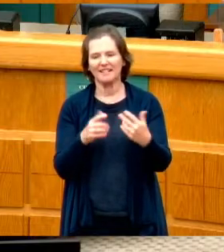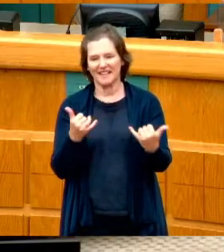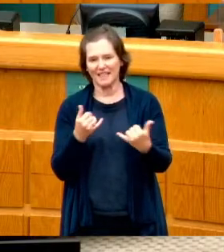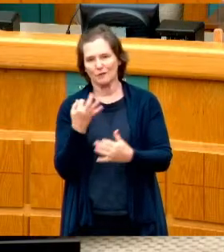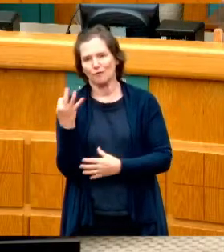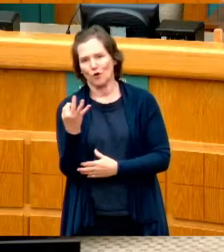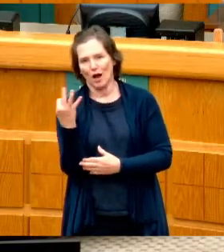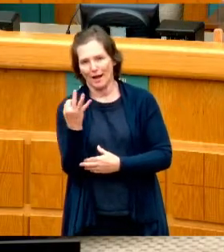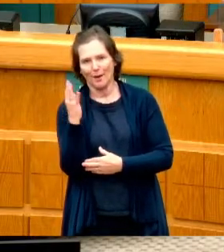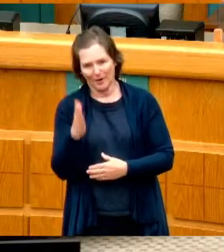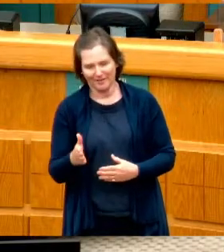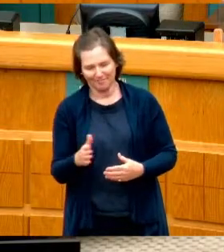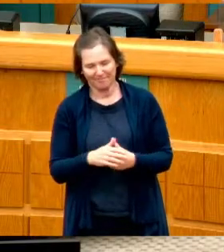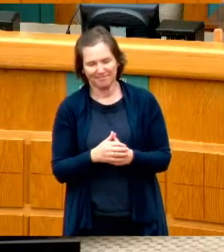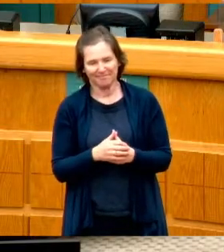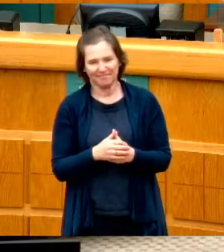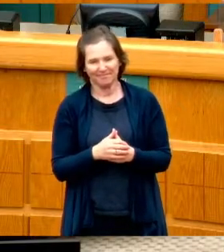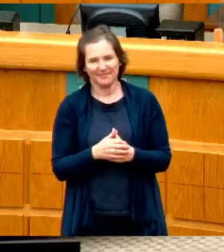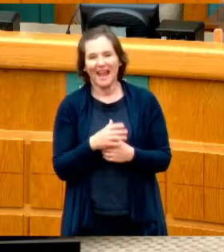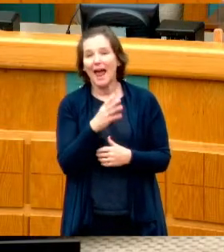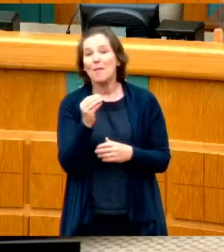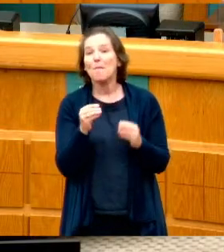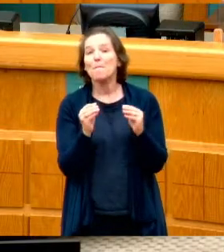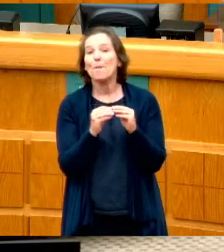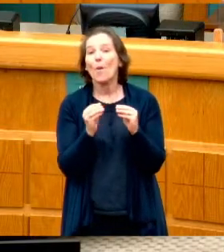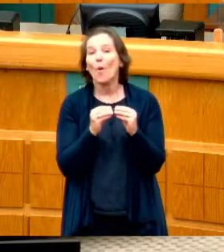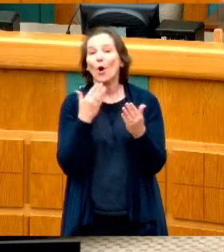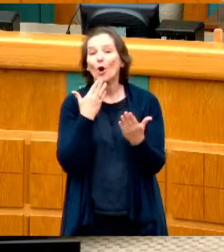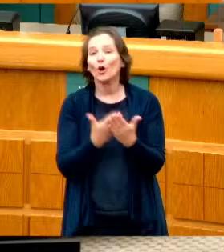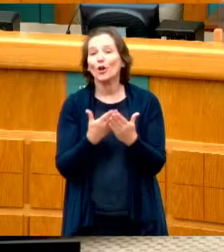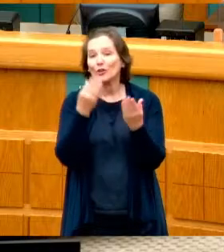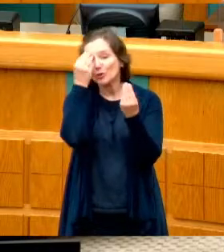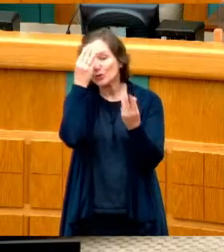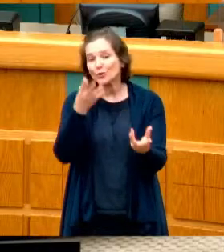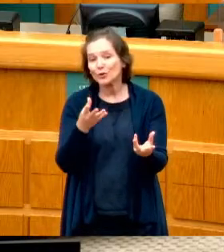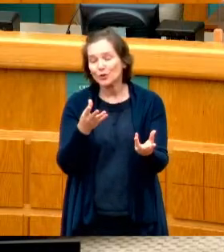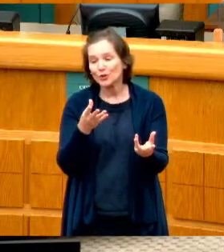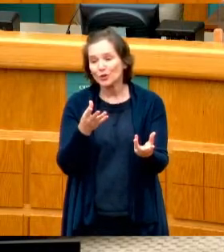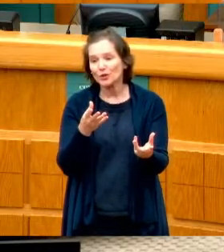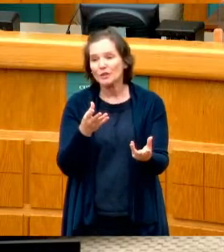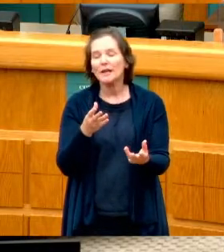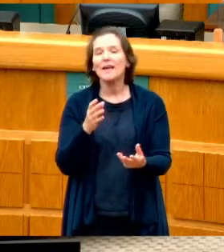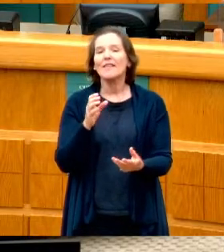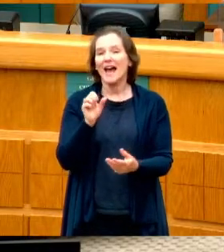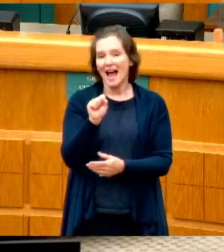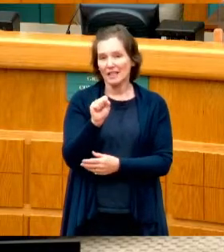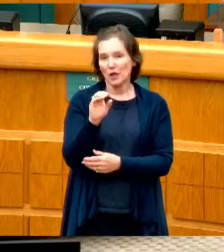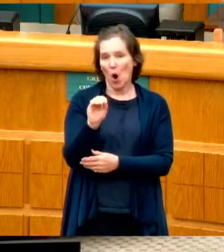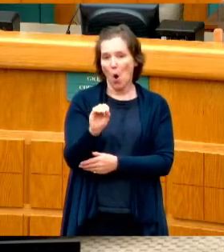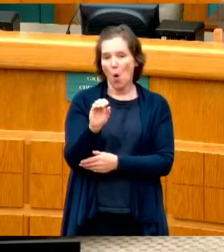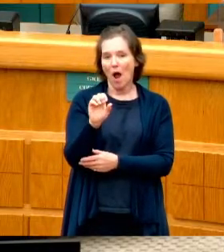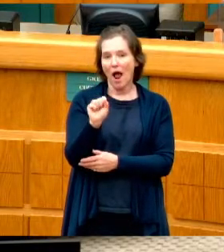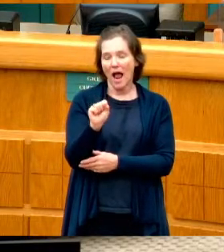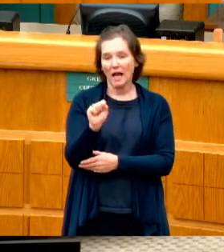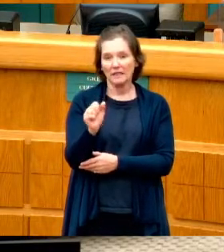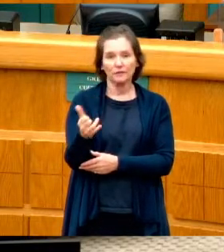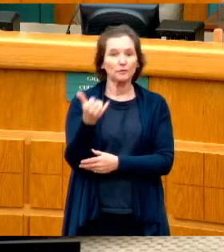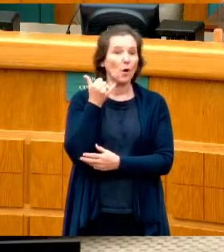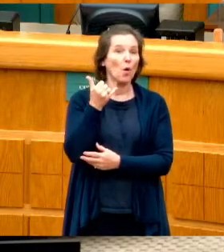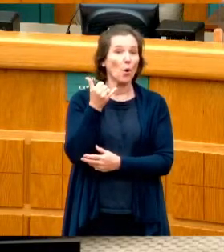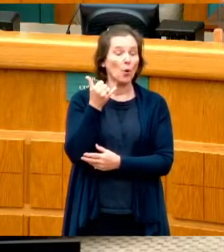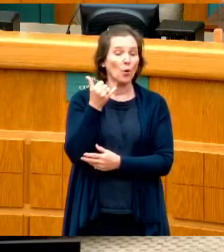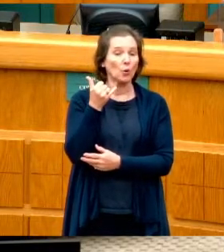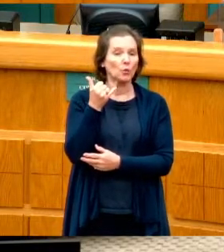and I know a lot of you have been waiting for this. We will be opening the Saving Our Senior Hotline this